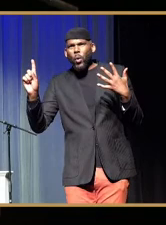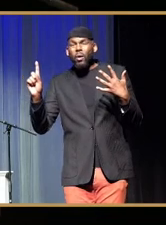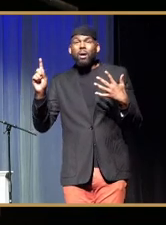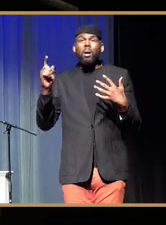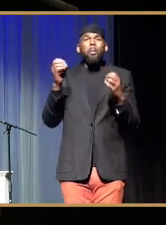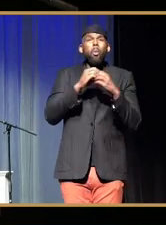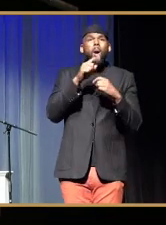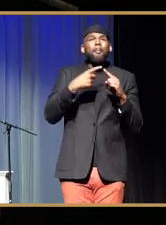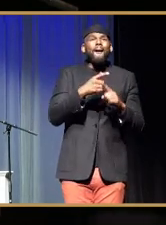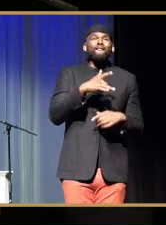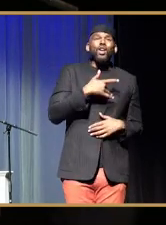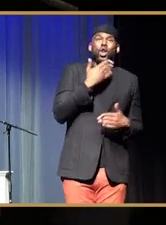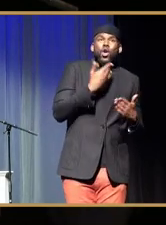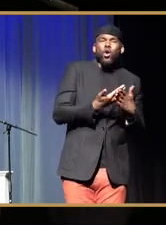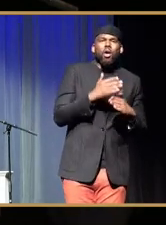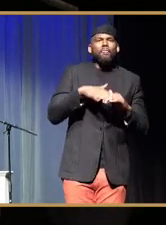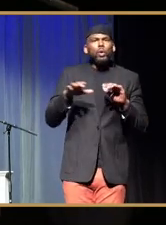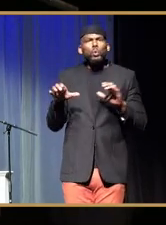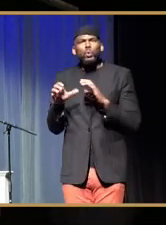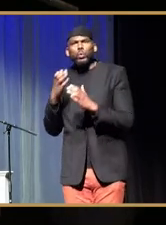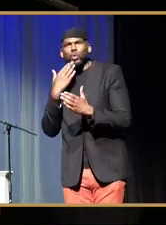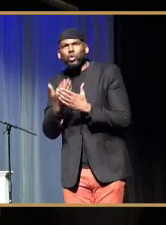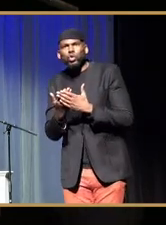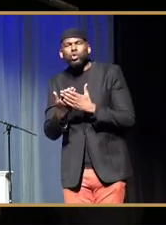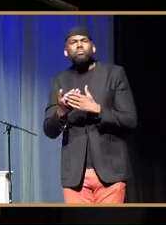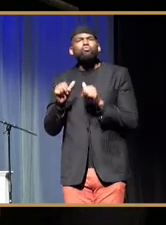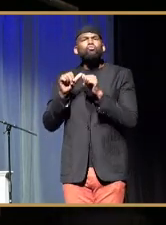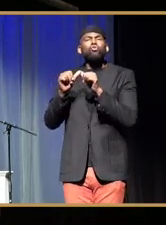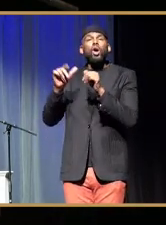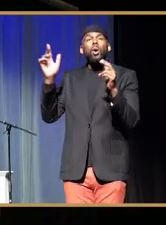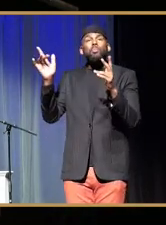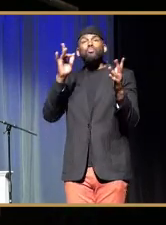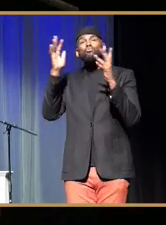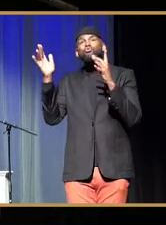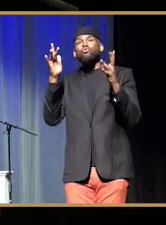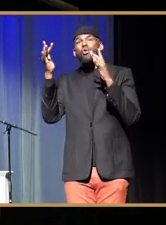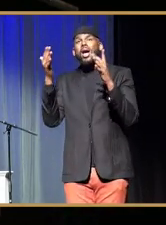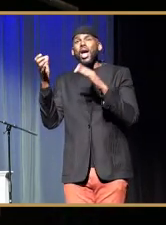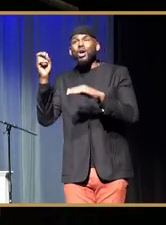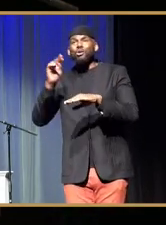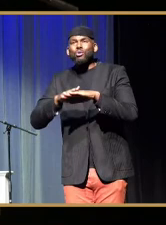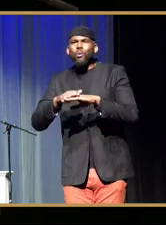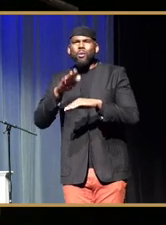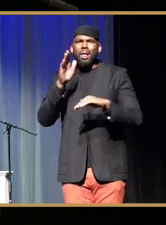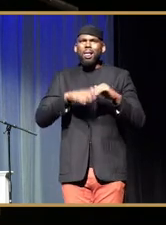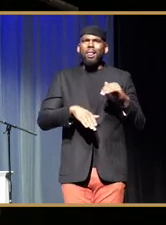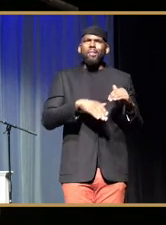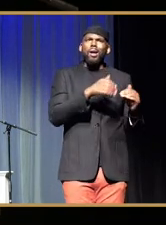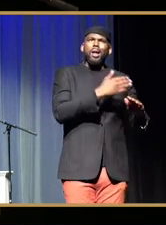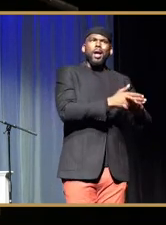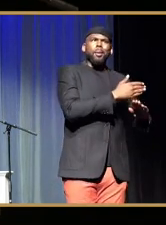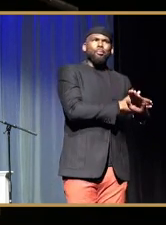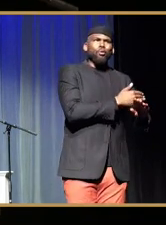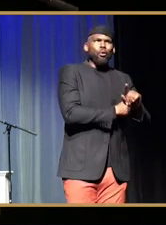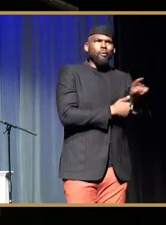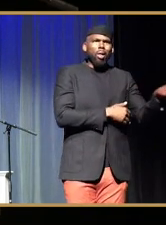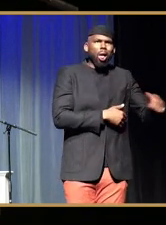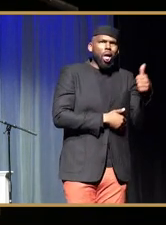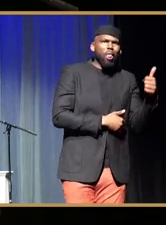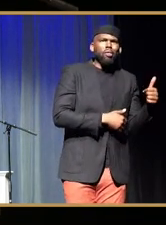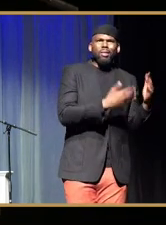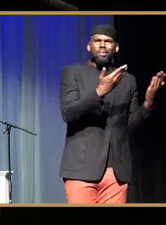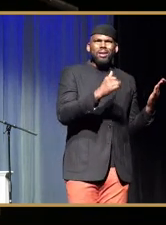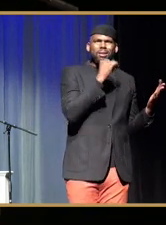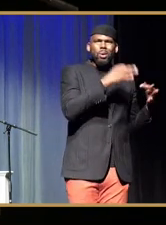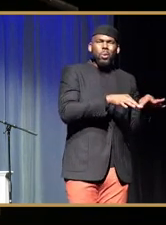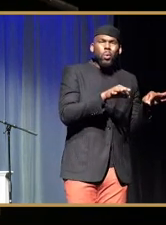than doing good, in getting their praise on than getting schools improved, eradicating poverty,